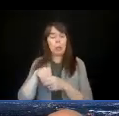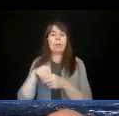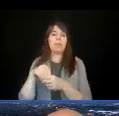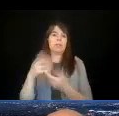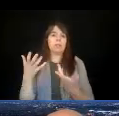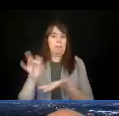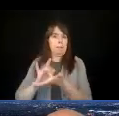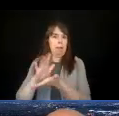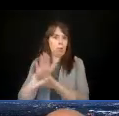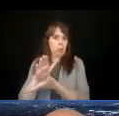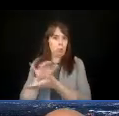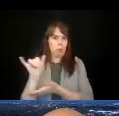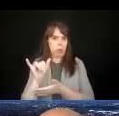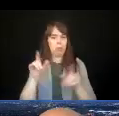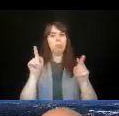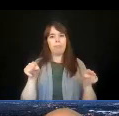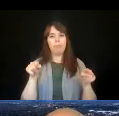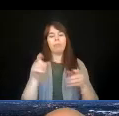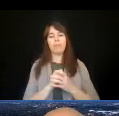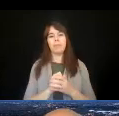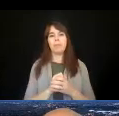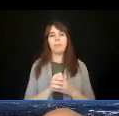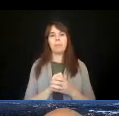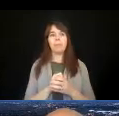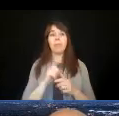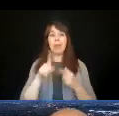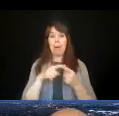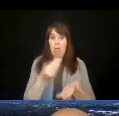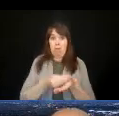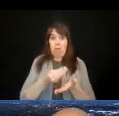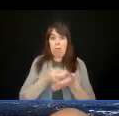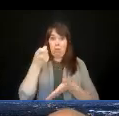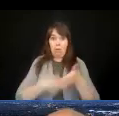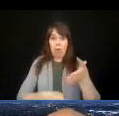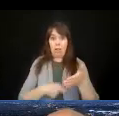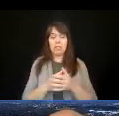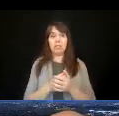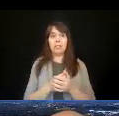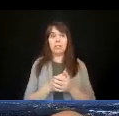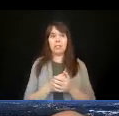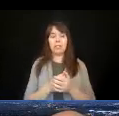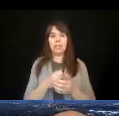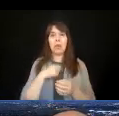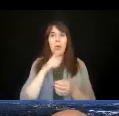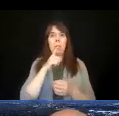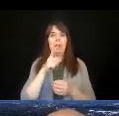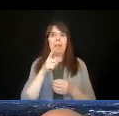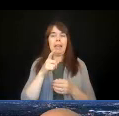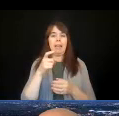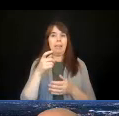system logo and the medical school logo. Regarding expense, we actually delayed the architecture